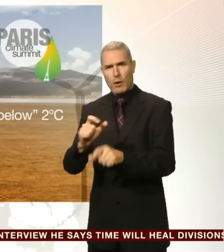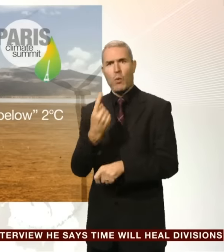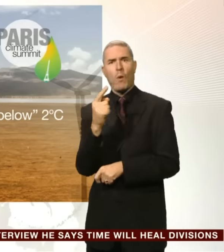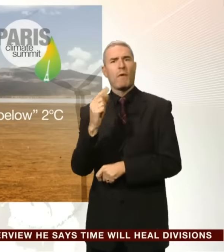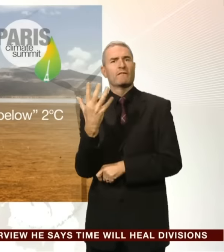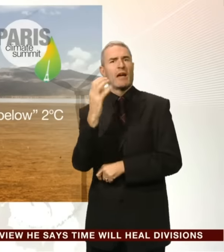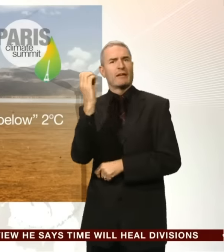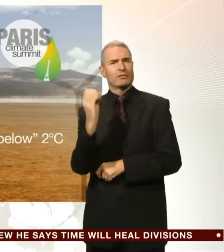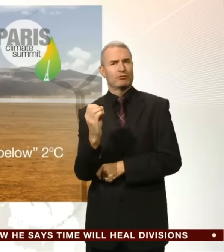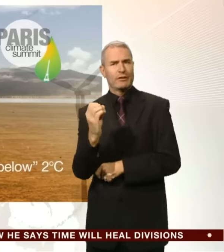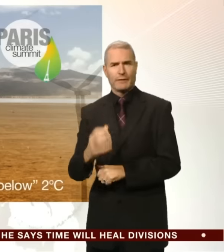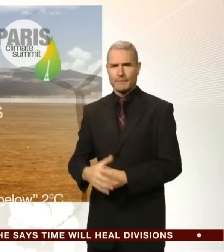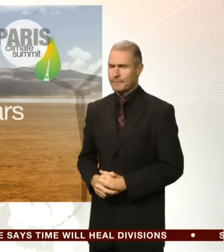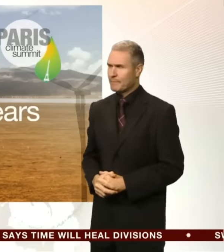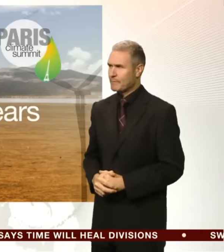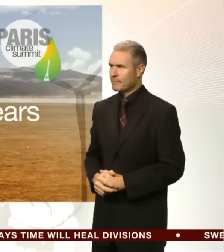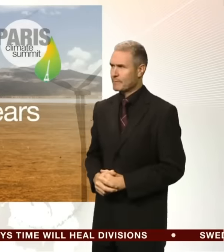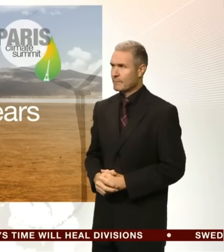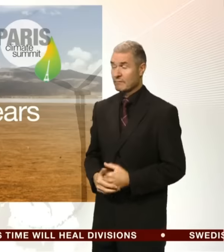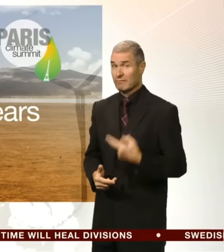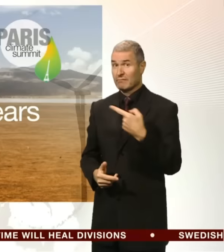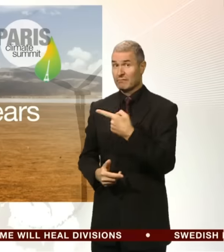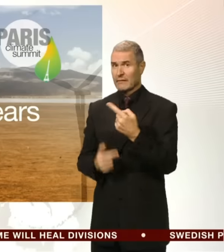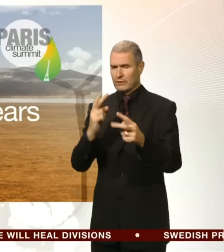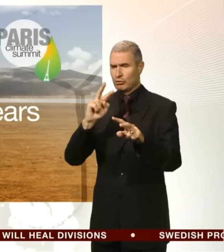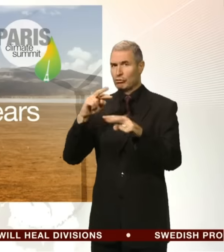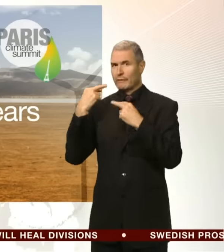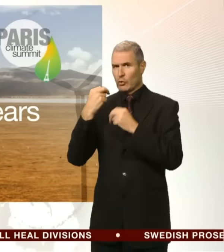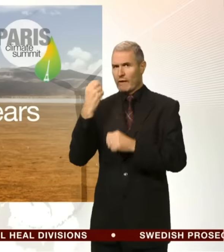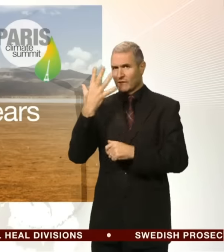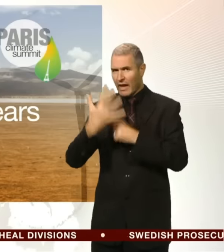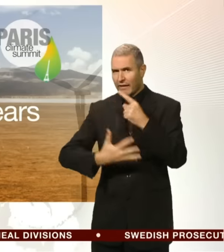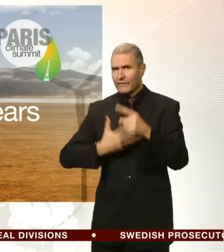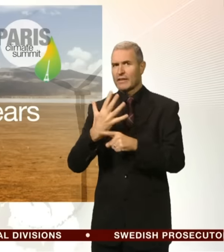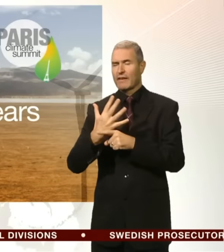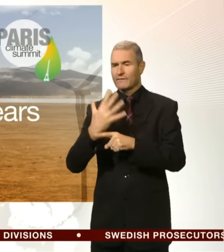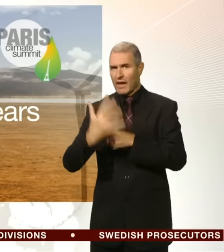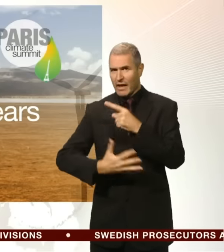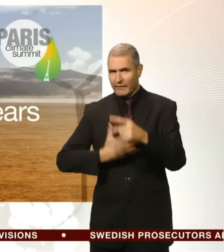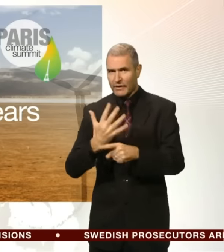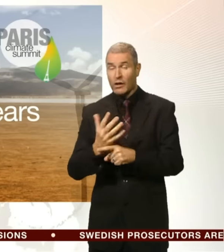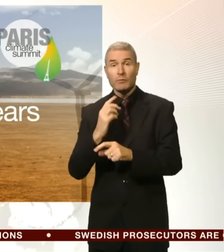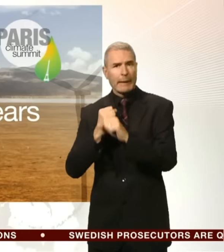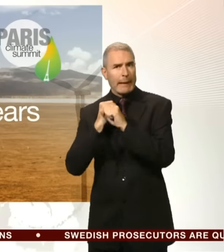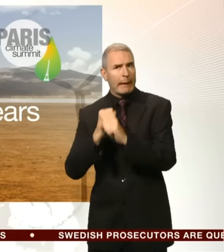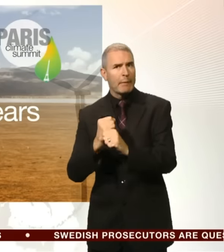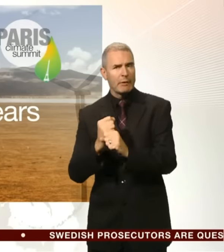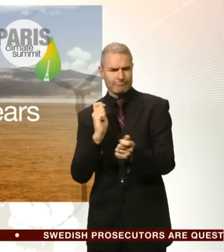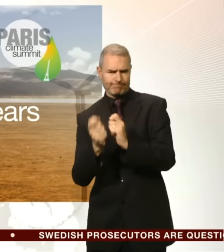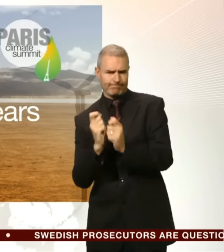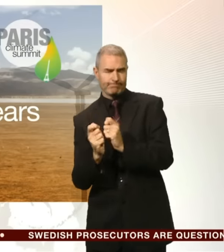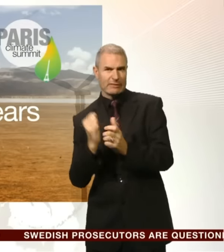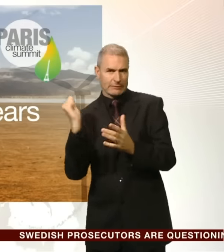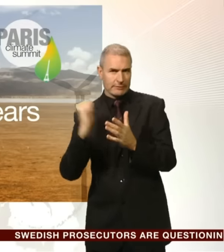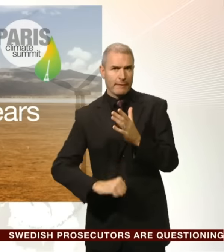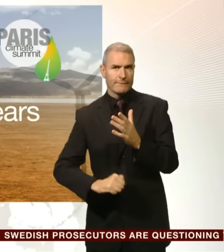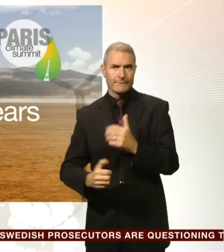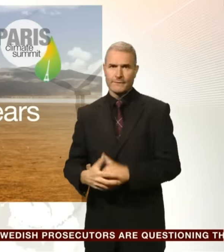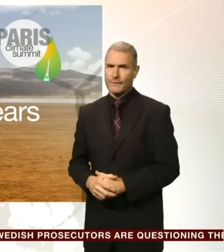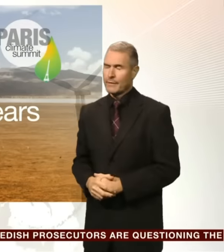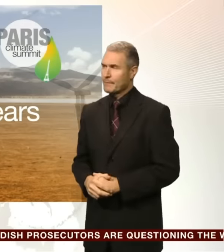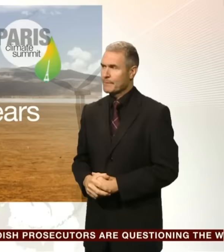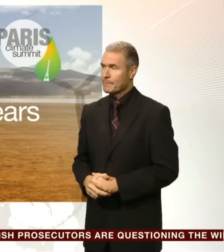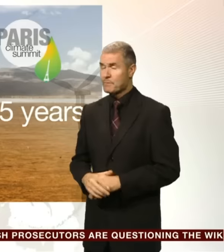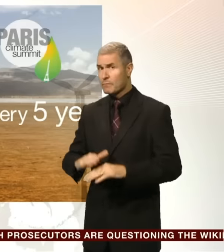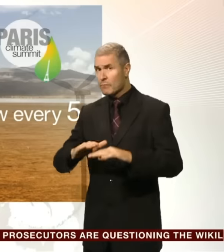degrees. There's to be a review of progress every 5 years, so commitments can be made tougher. The